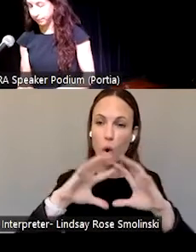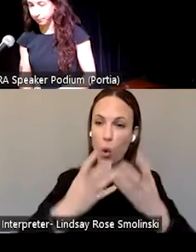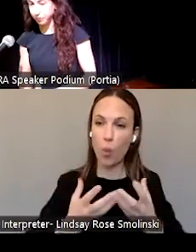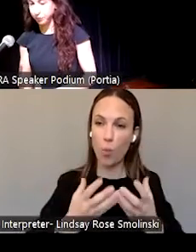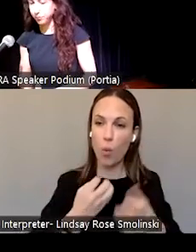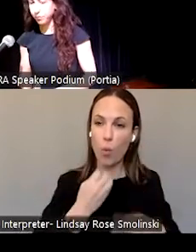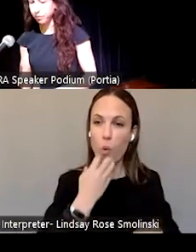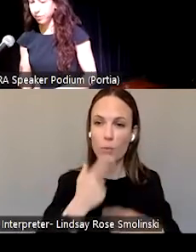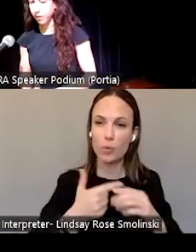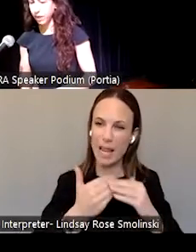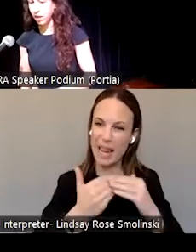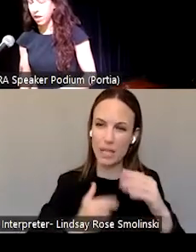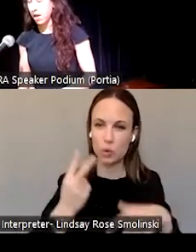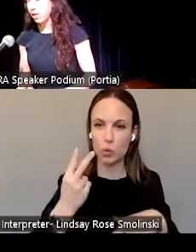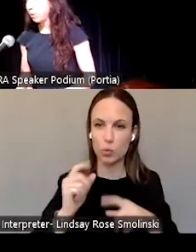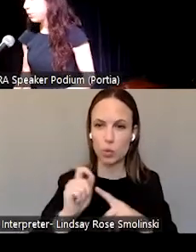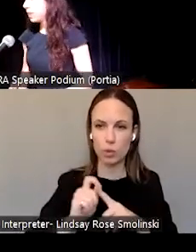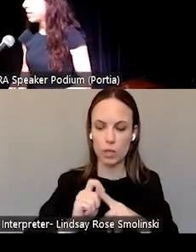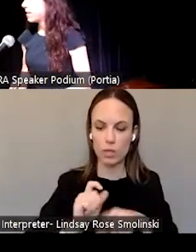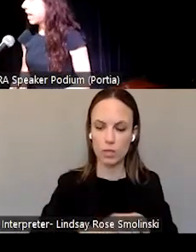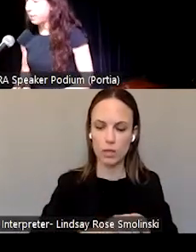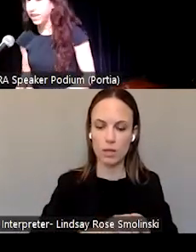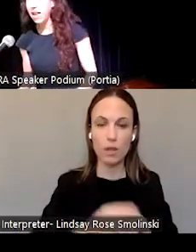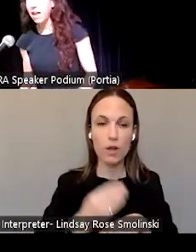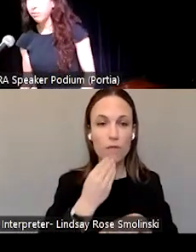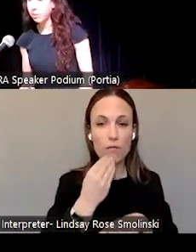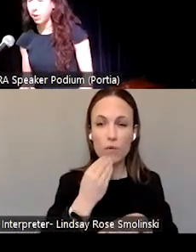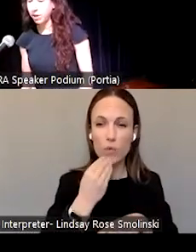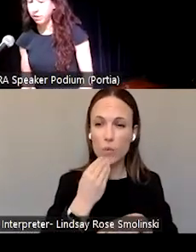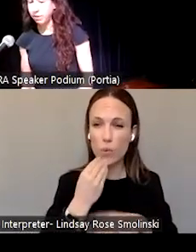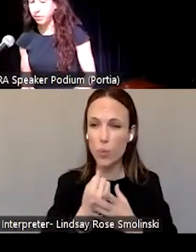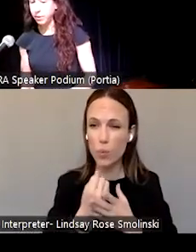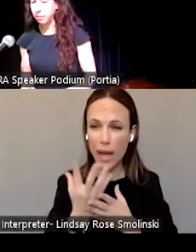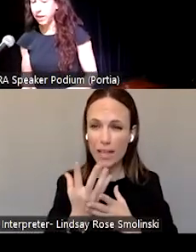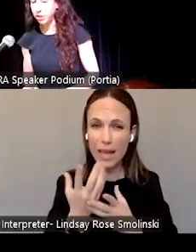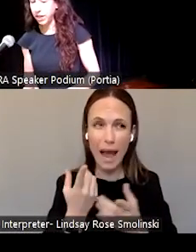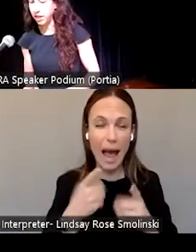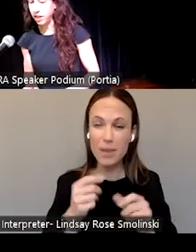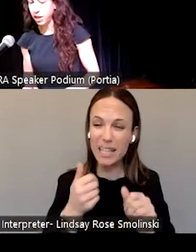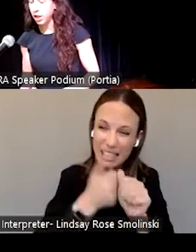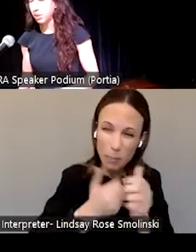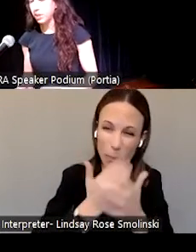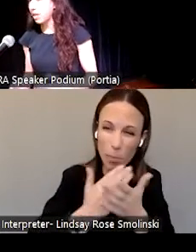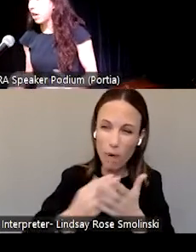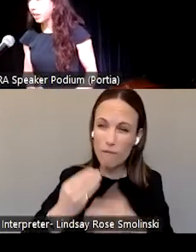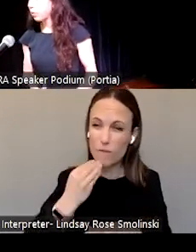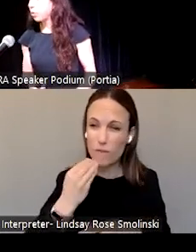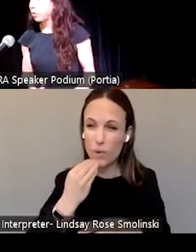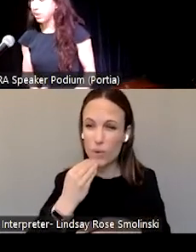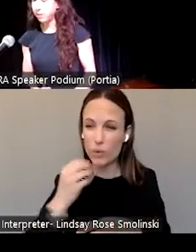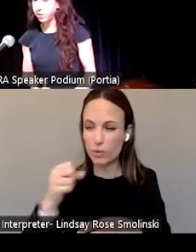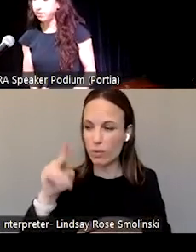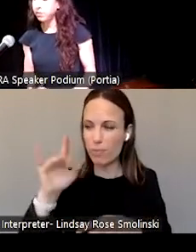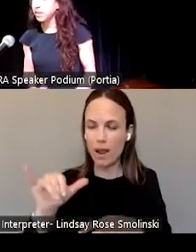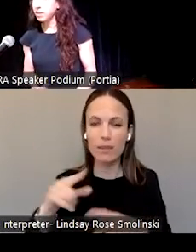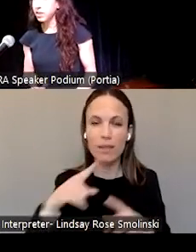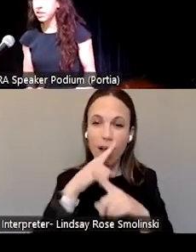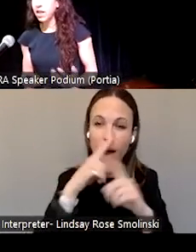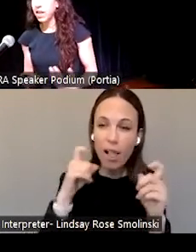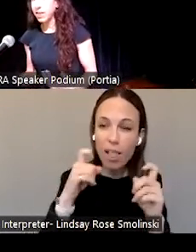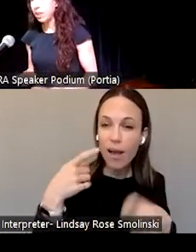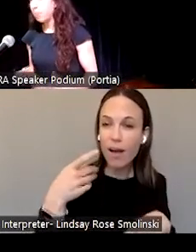degrees. This food waste is happening at every part of the food supply chain. So it's the ugly produce left on